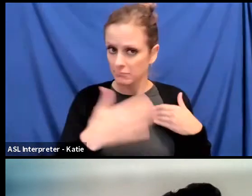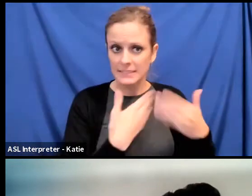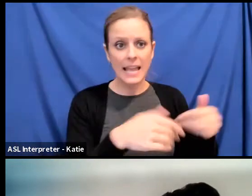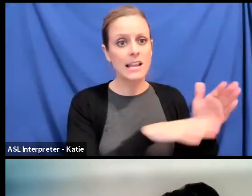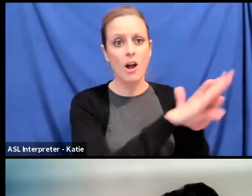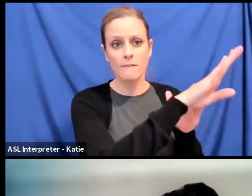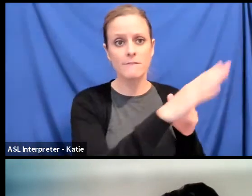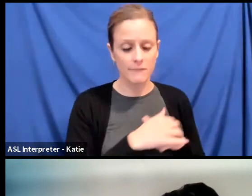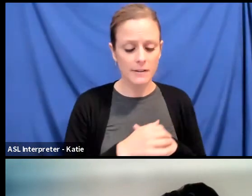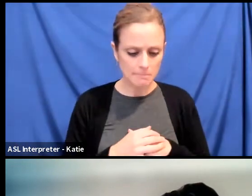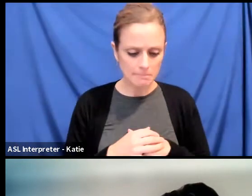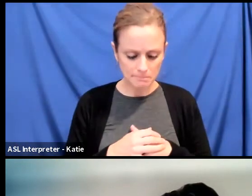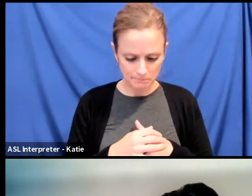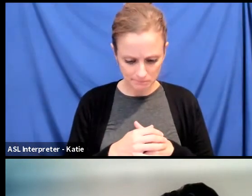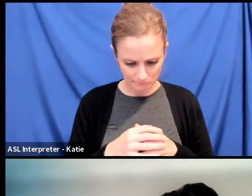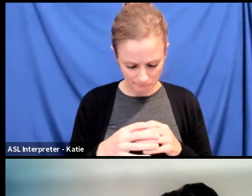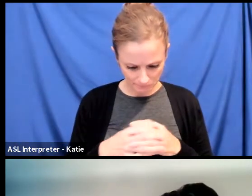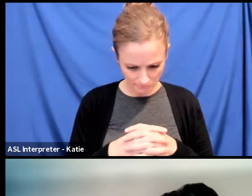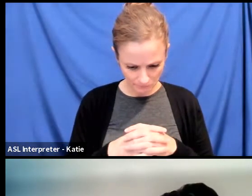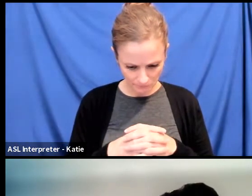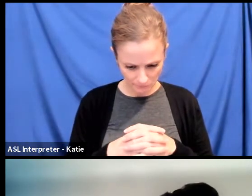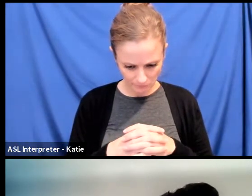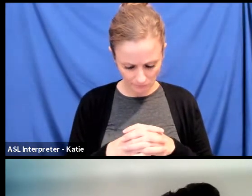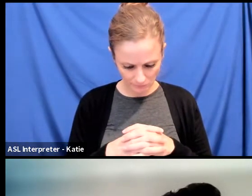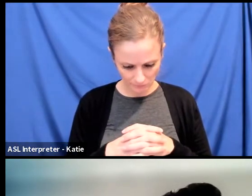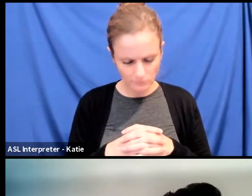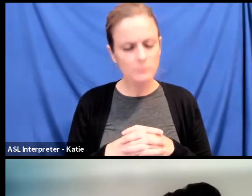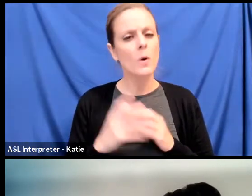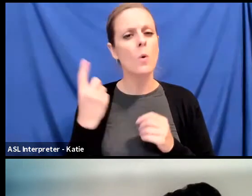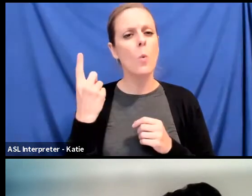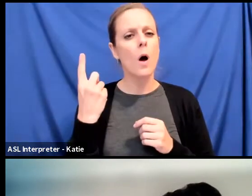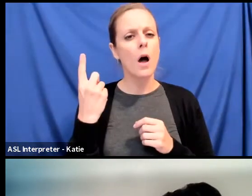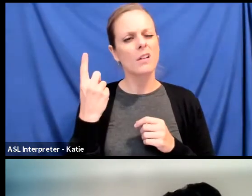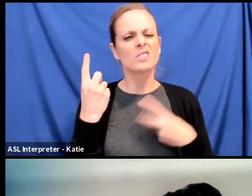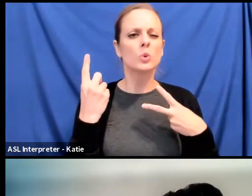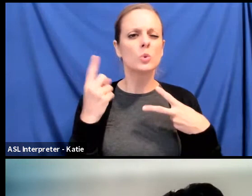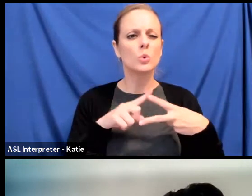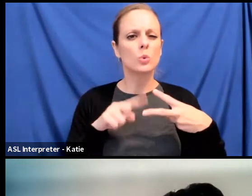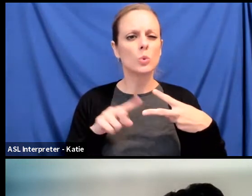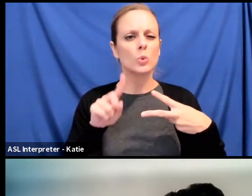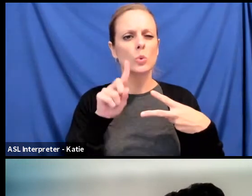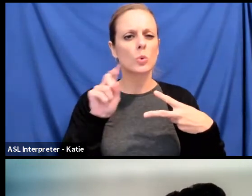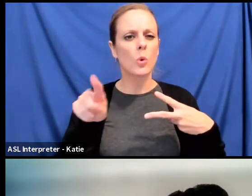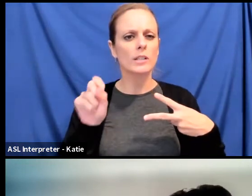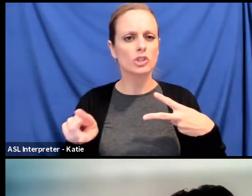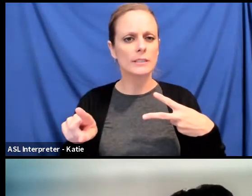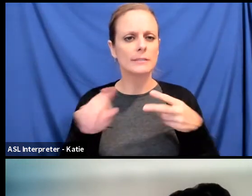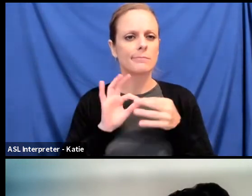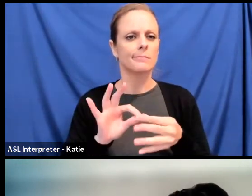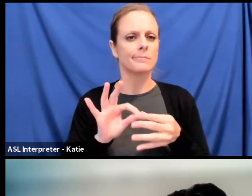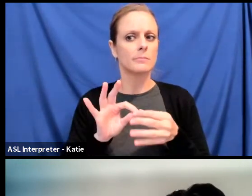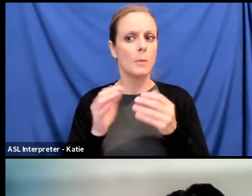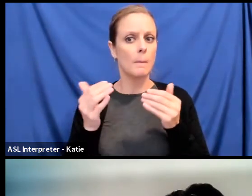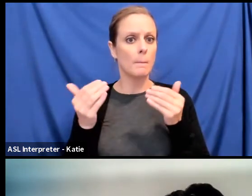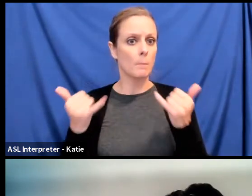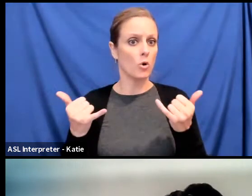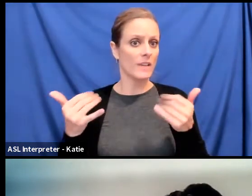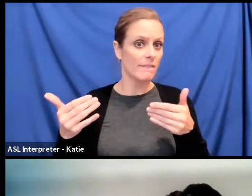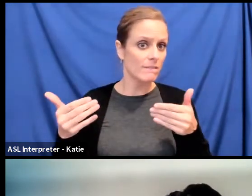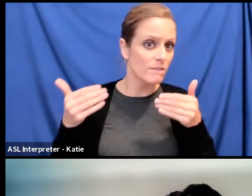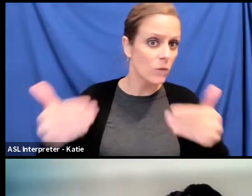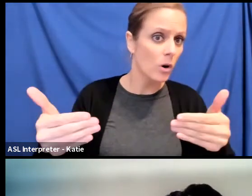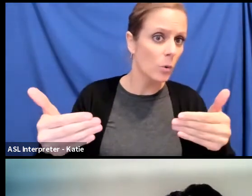I think the big question that I had, kind of two questions just in terms of moving forward with the